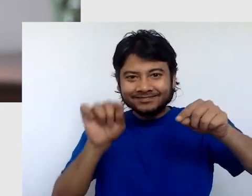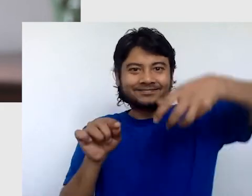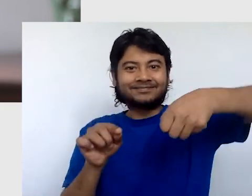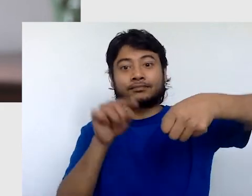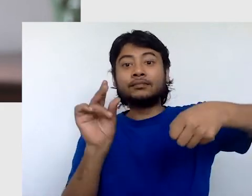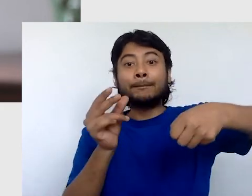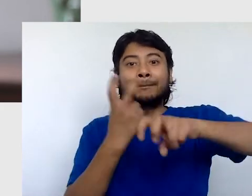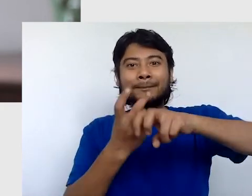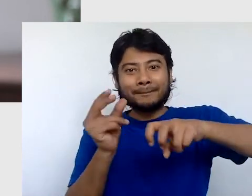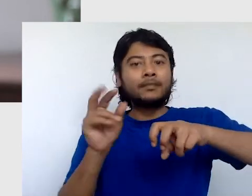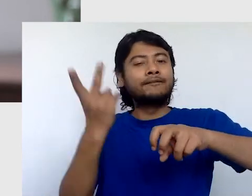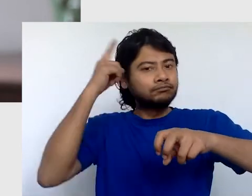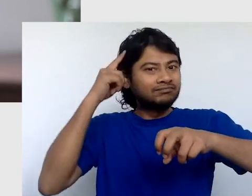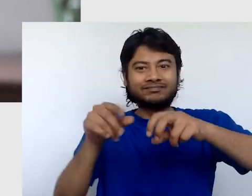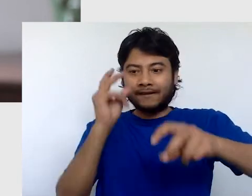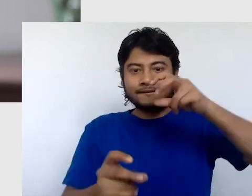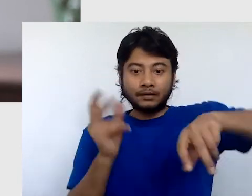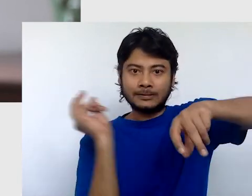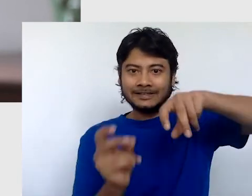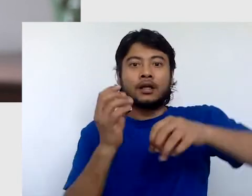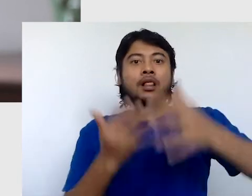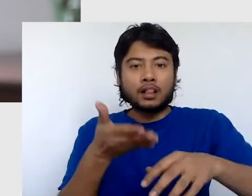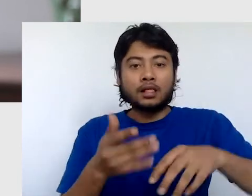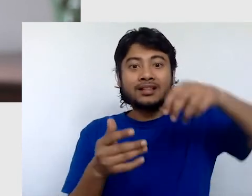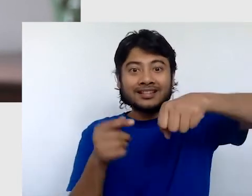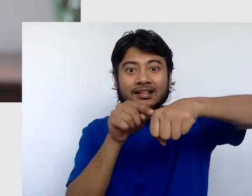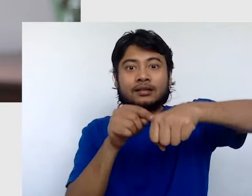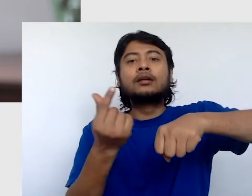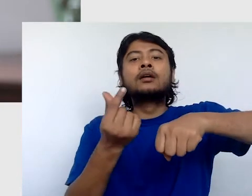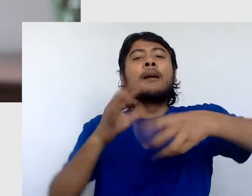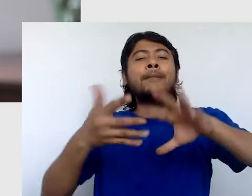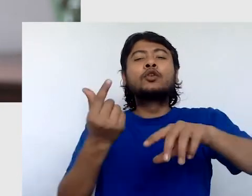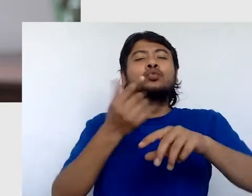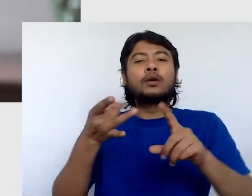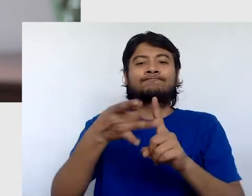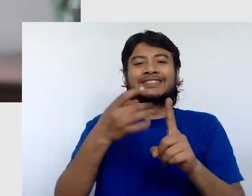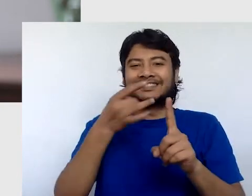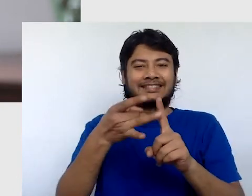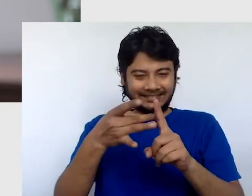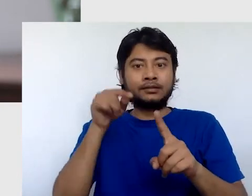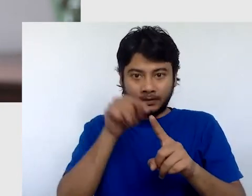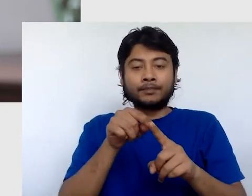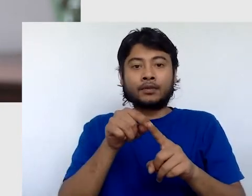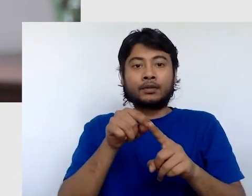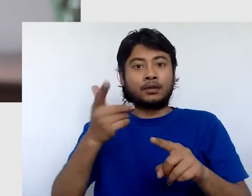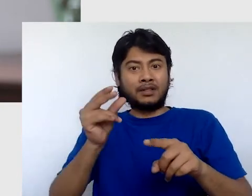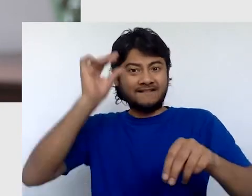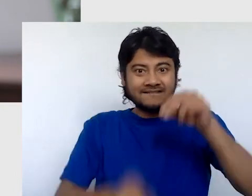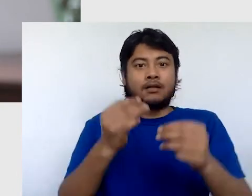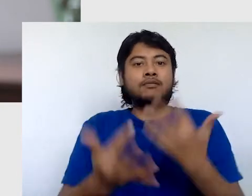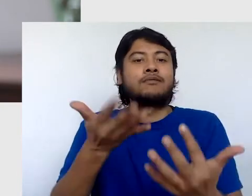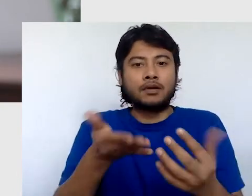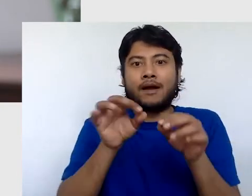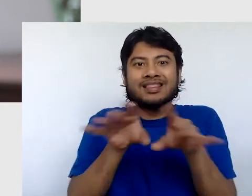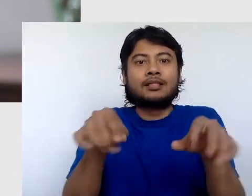fire strikers played an important role as a means of igniting fires. Strikers were usually made of steel and were struck